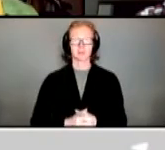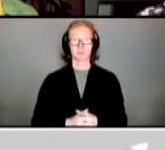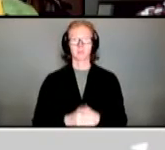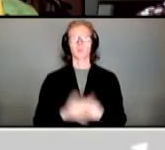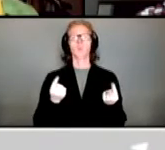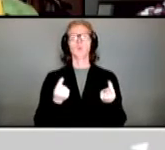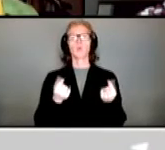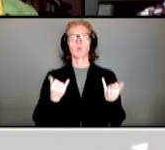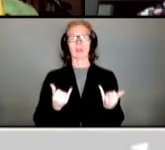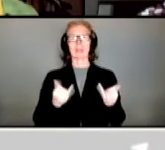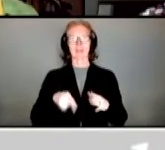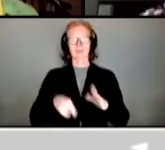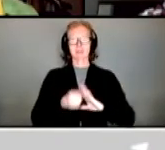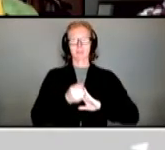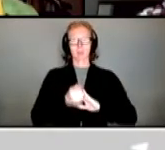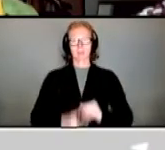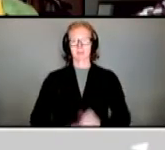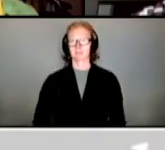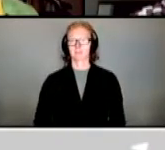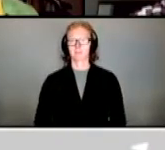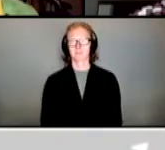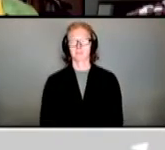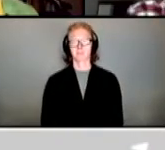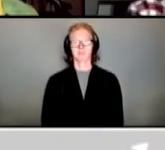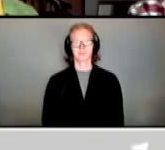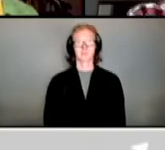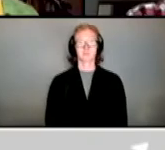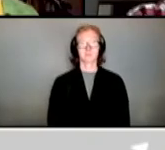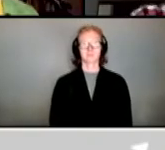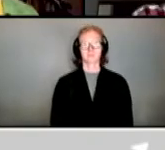we doing in this moment right now?